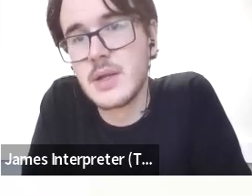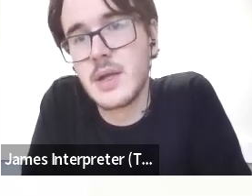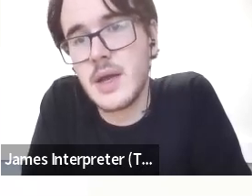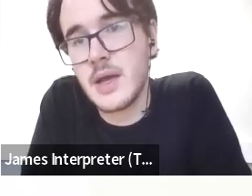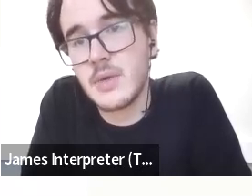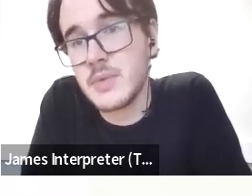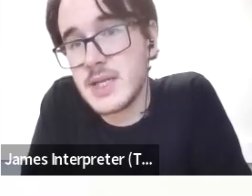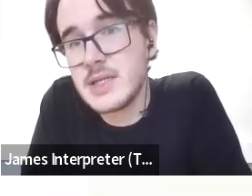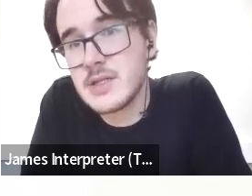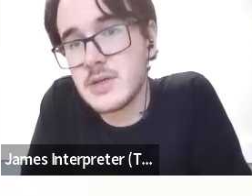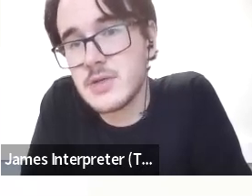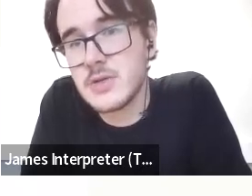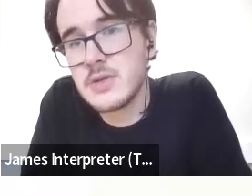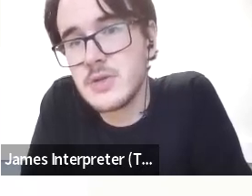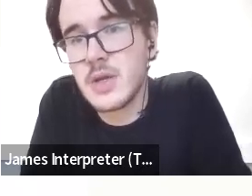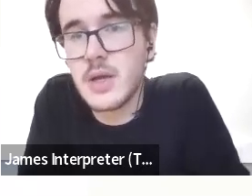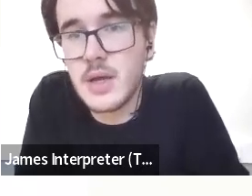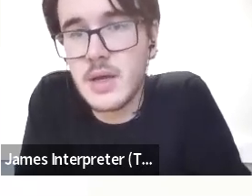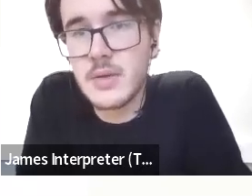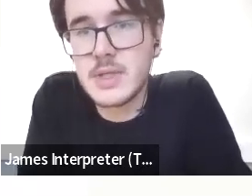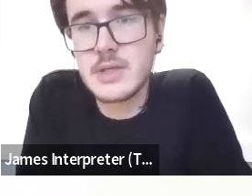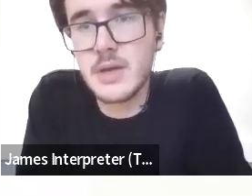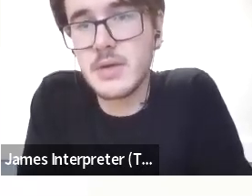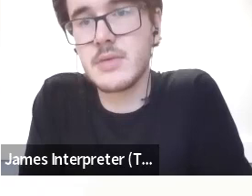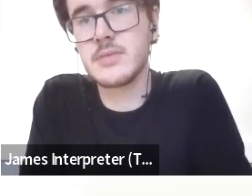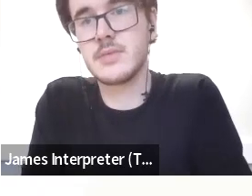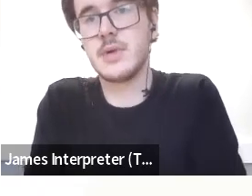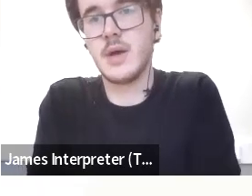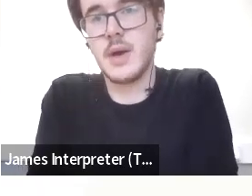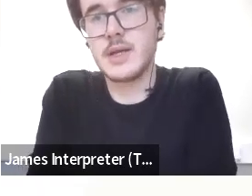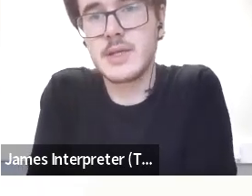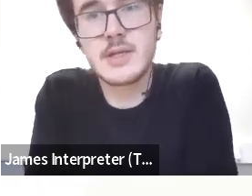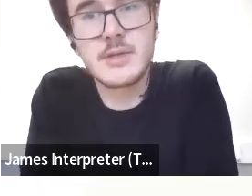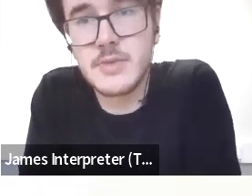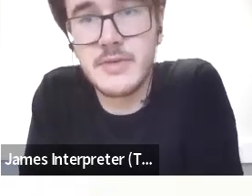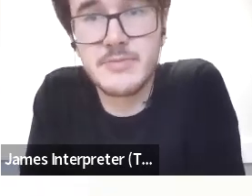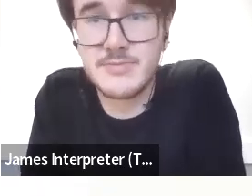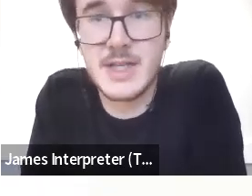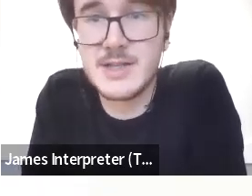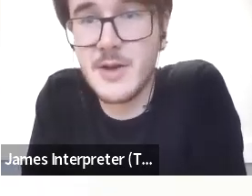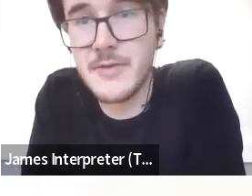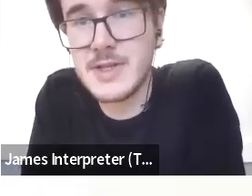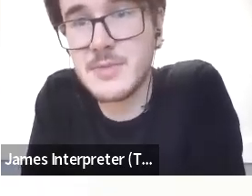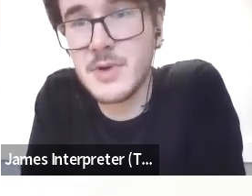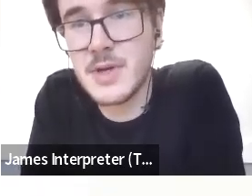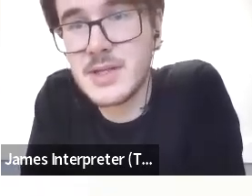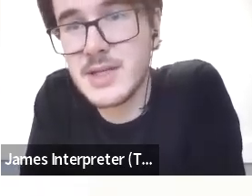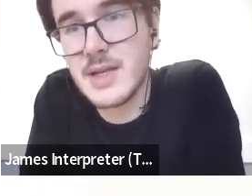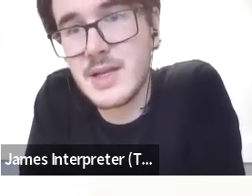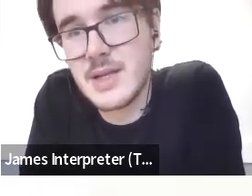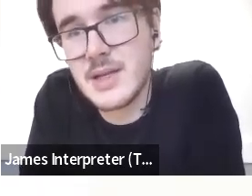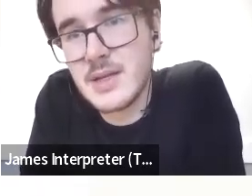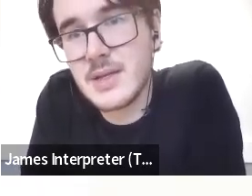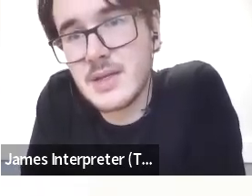well. We teach too. We teach other awareness things, teas and coffees